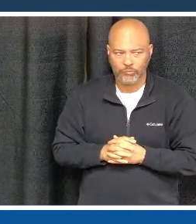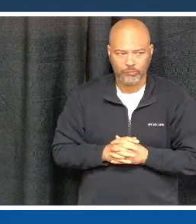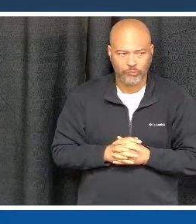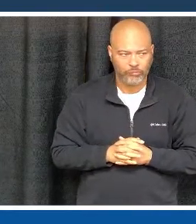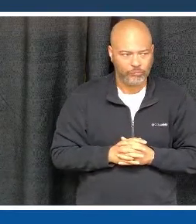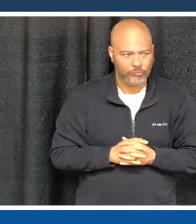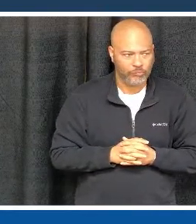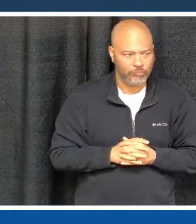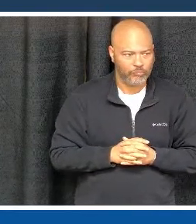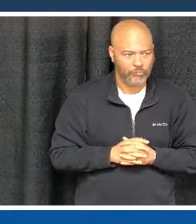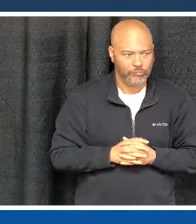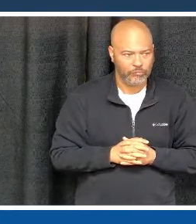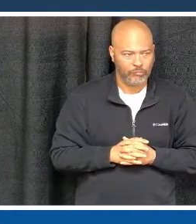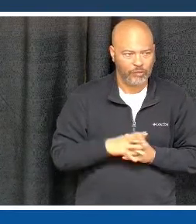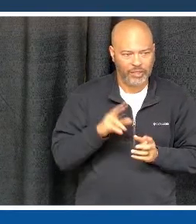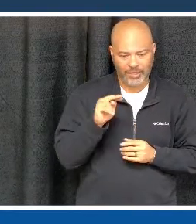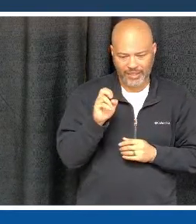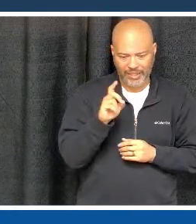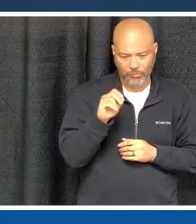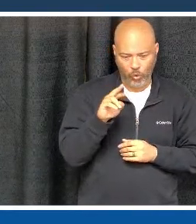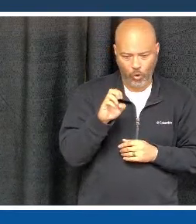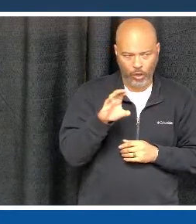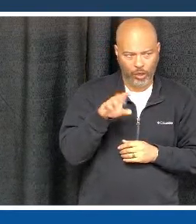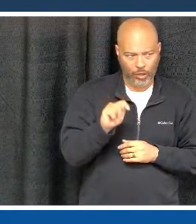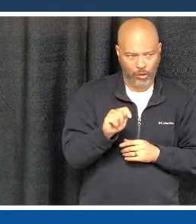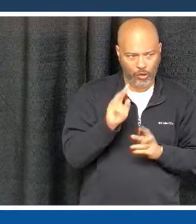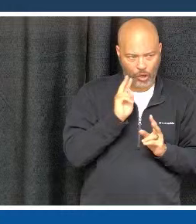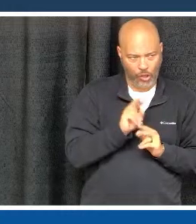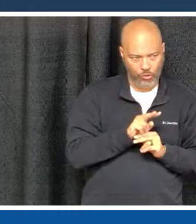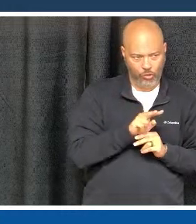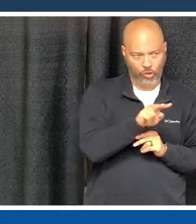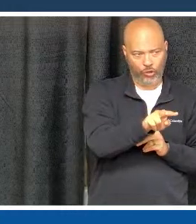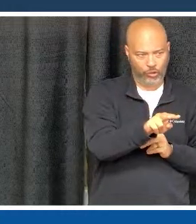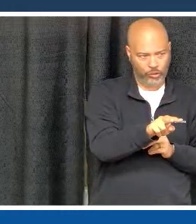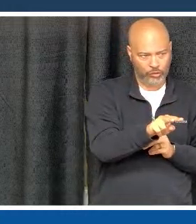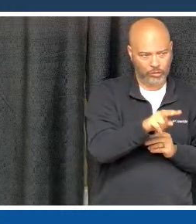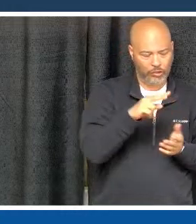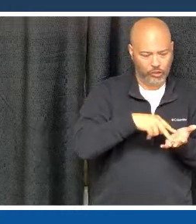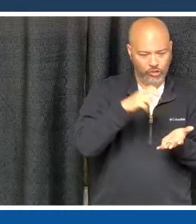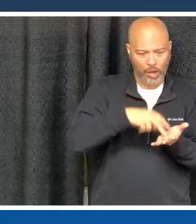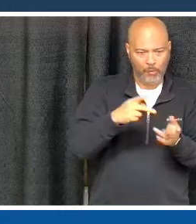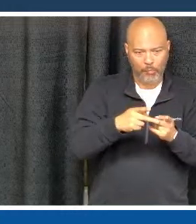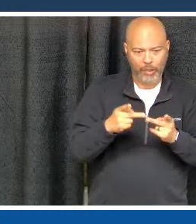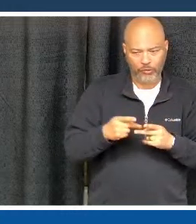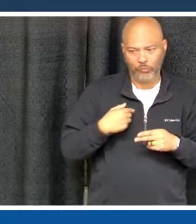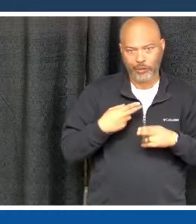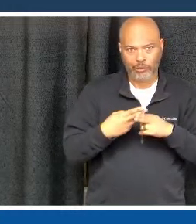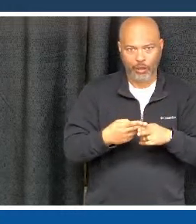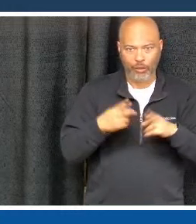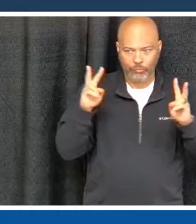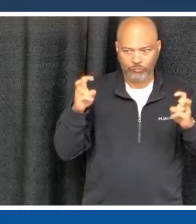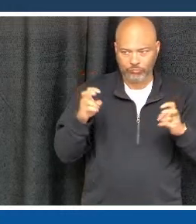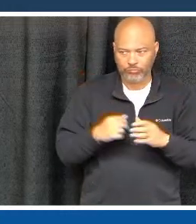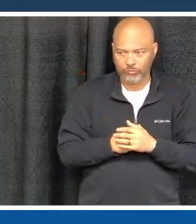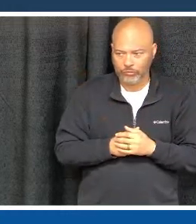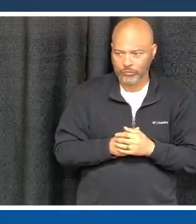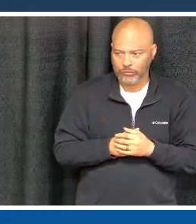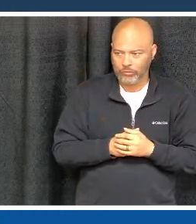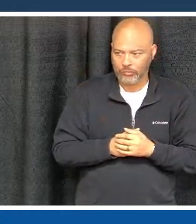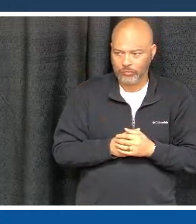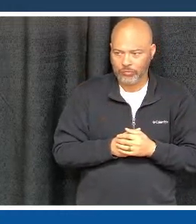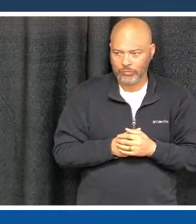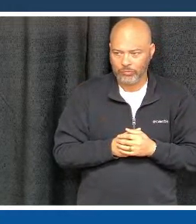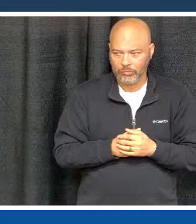And here's from Needmore Court looking back, so just past the jump place, as we all call it. This property is just past